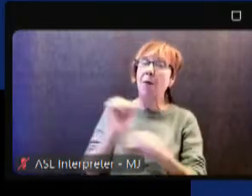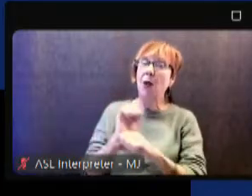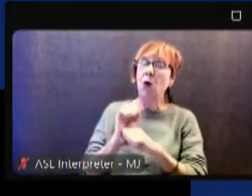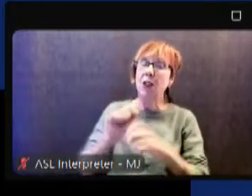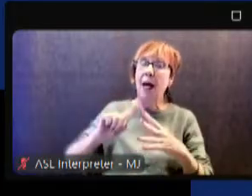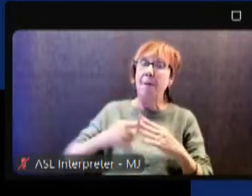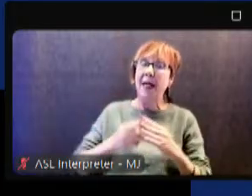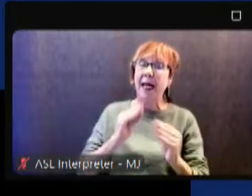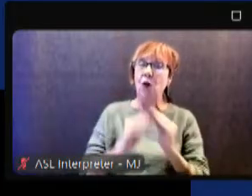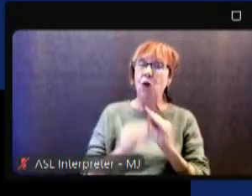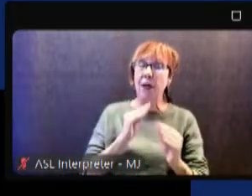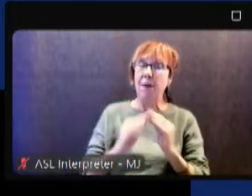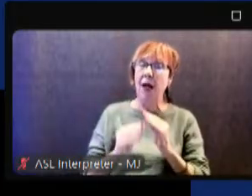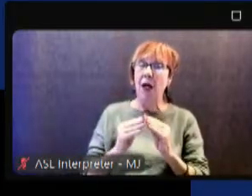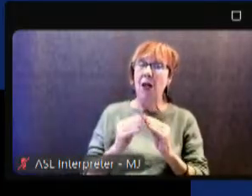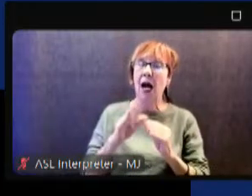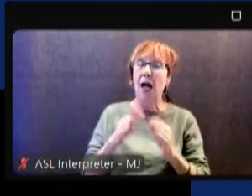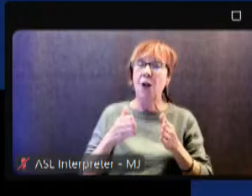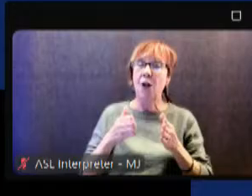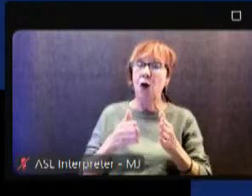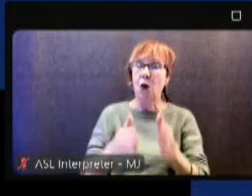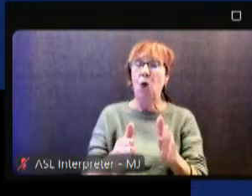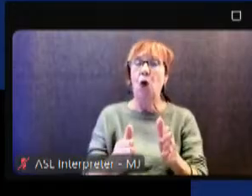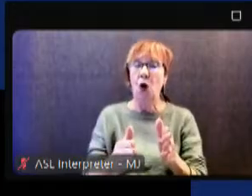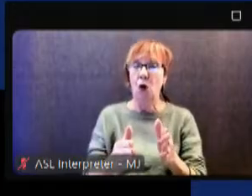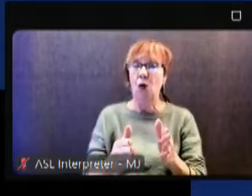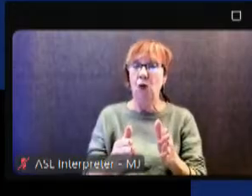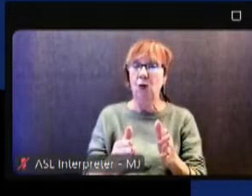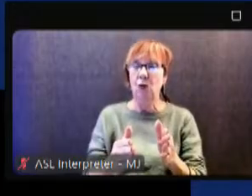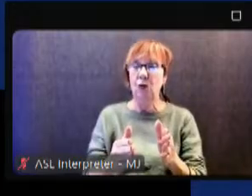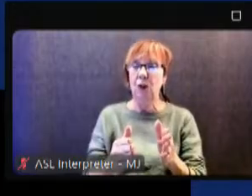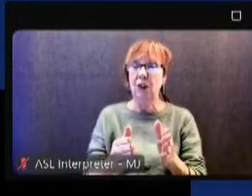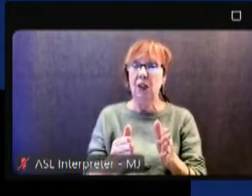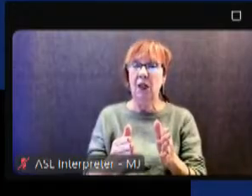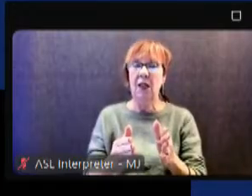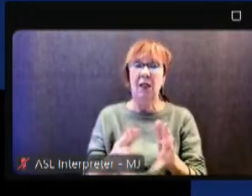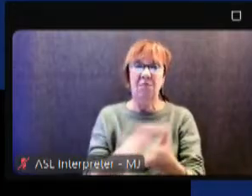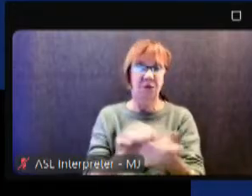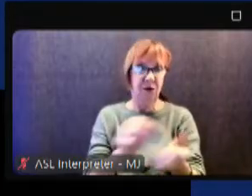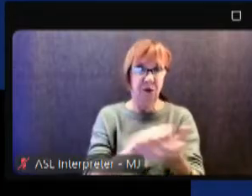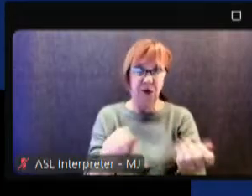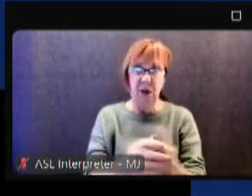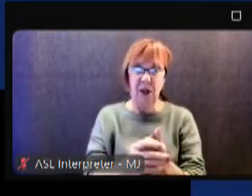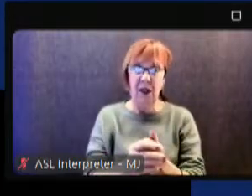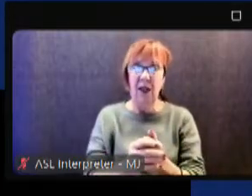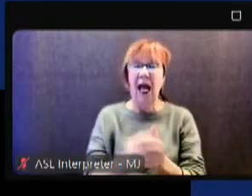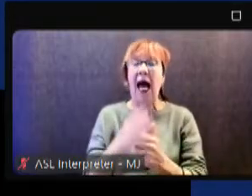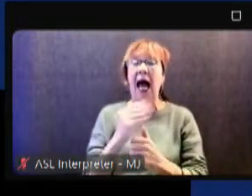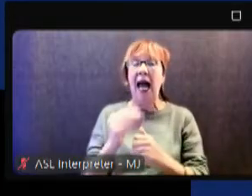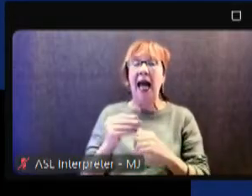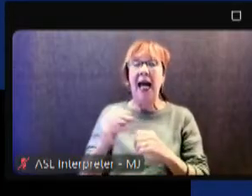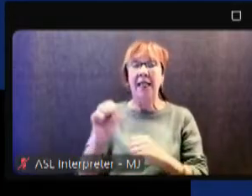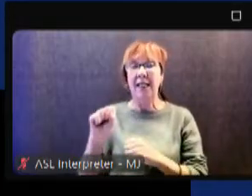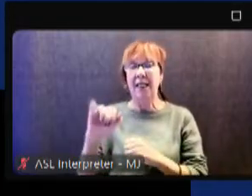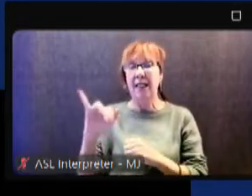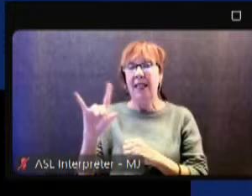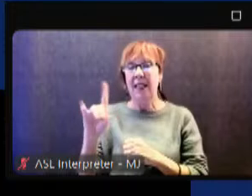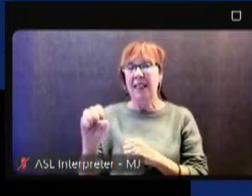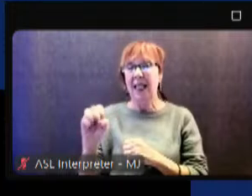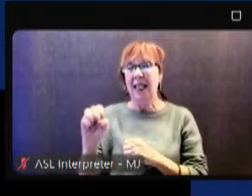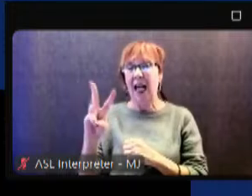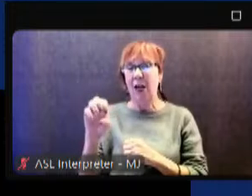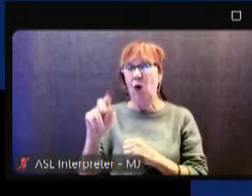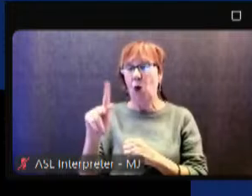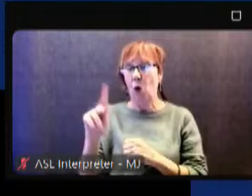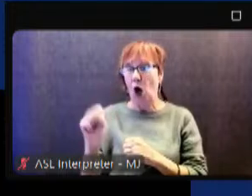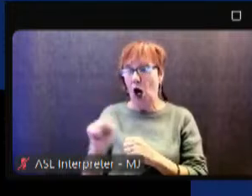on roads damaged by burned cars and melted asphalt, as well as collapsed sidewalks and curbs? What is the